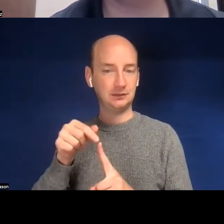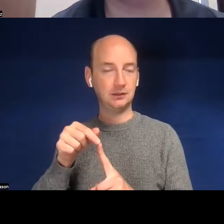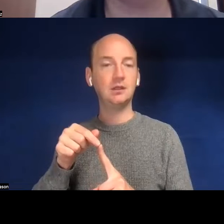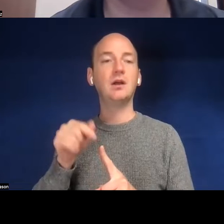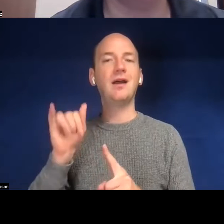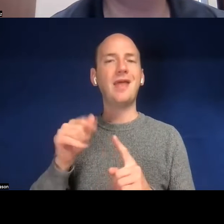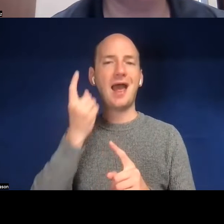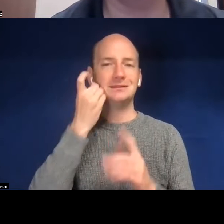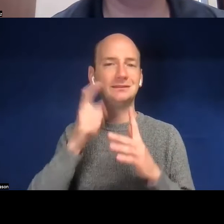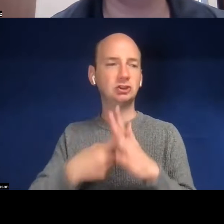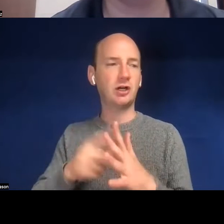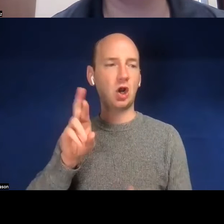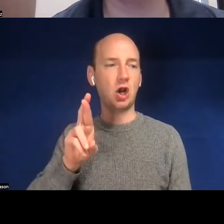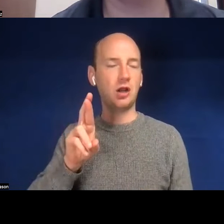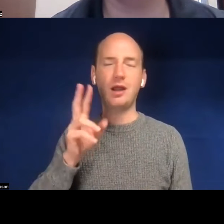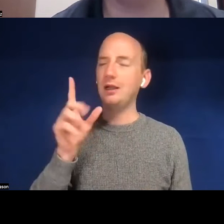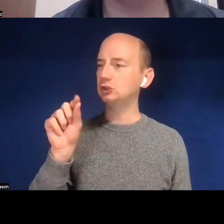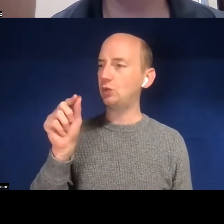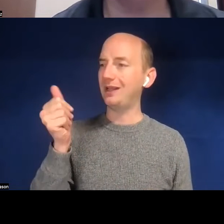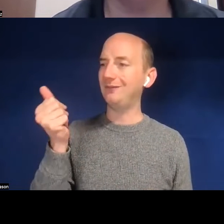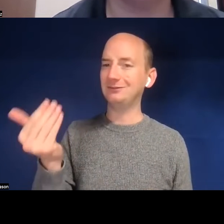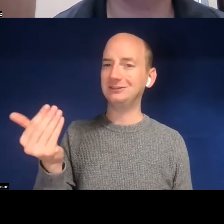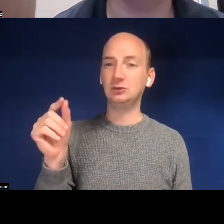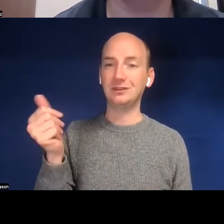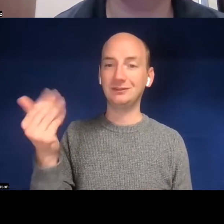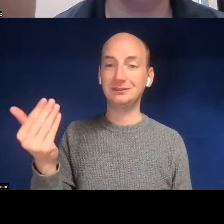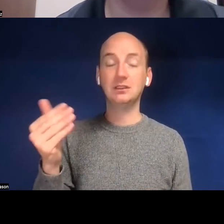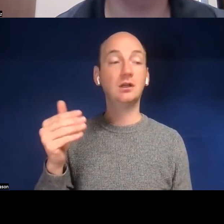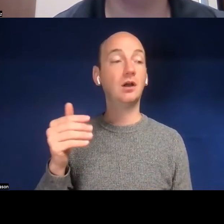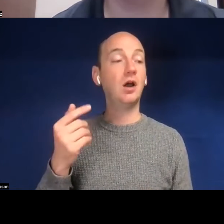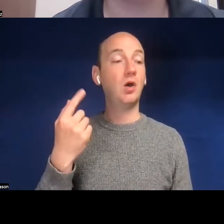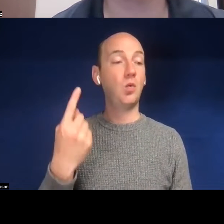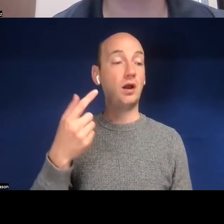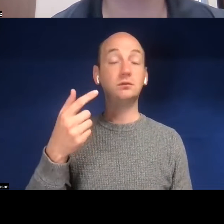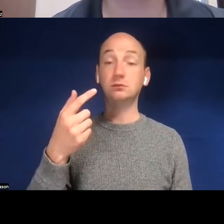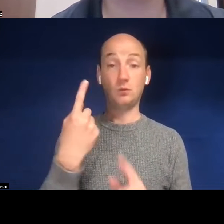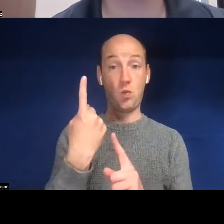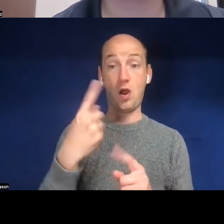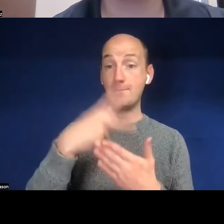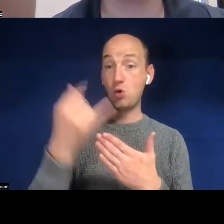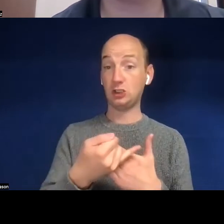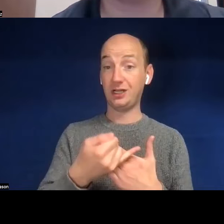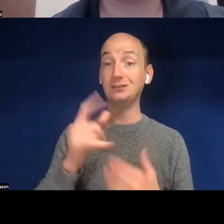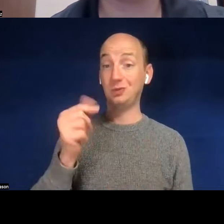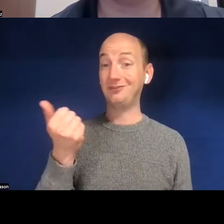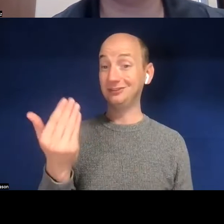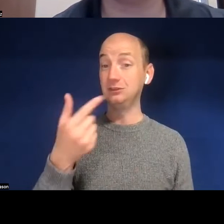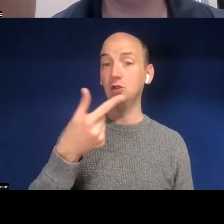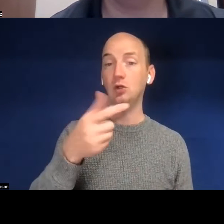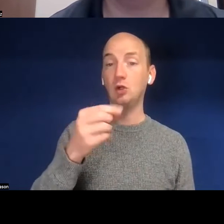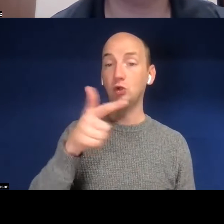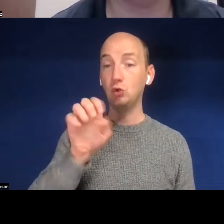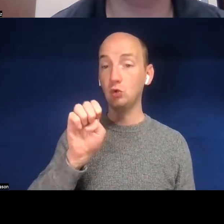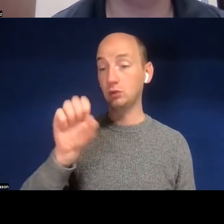most famously known by the Google SOLI project, SOLI, where Google proposed using